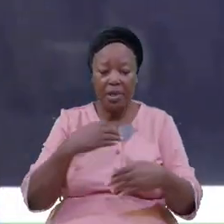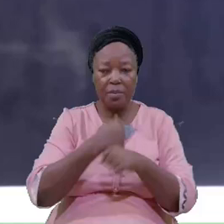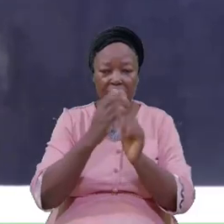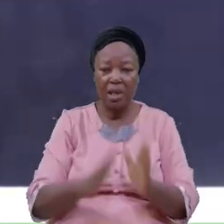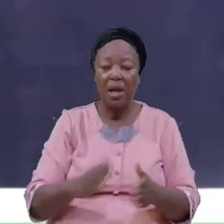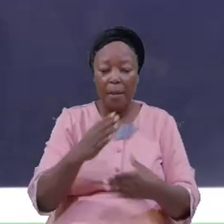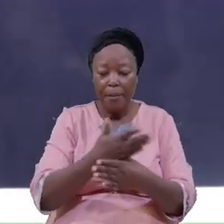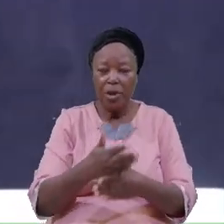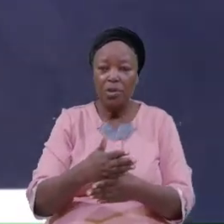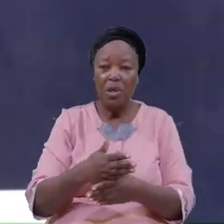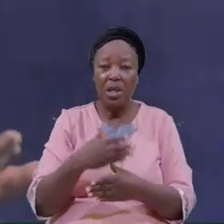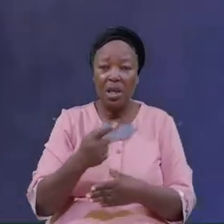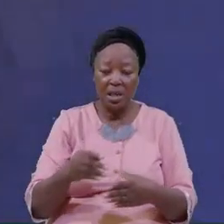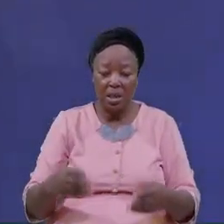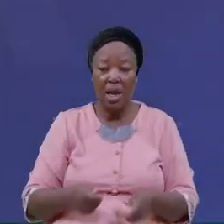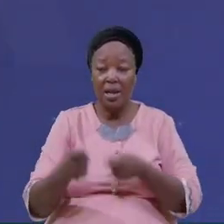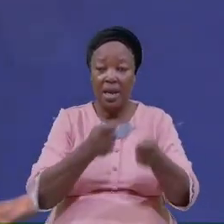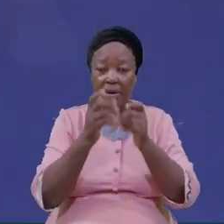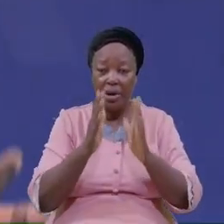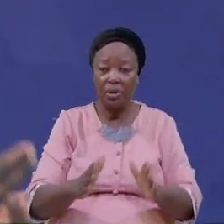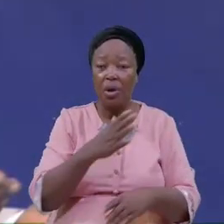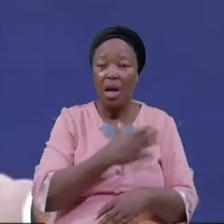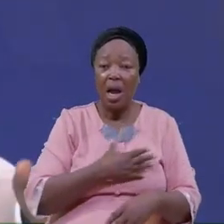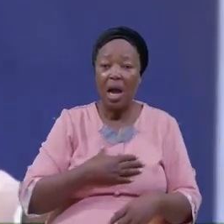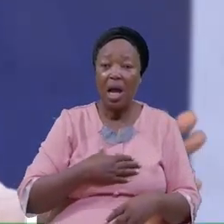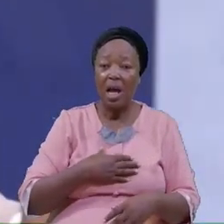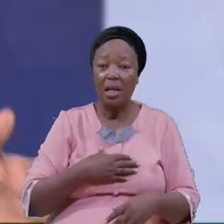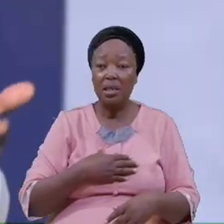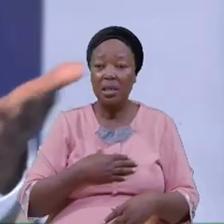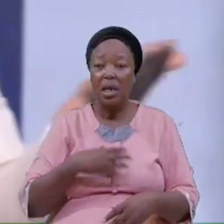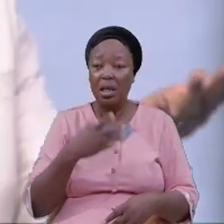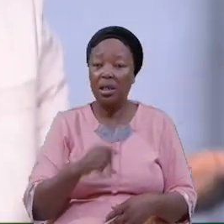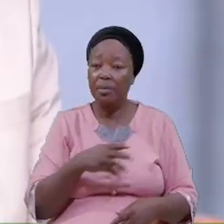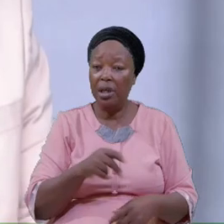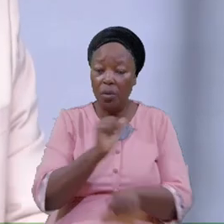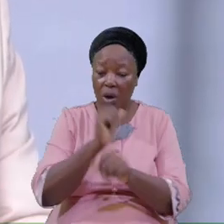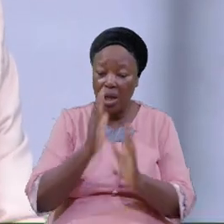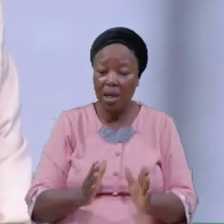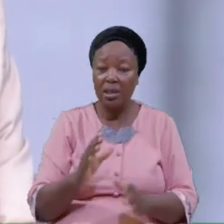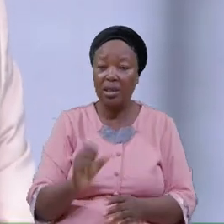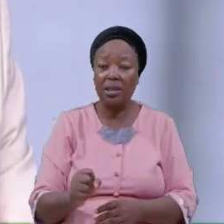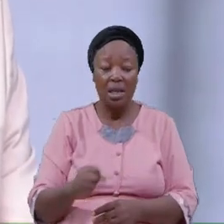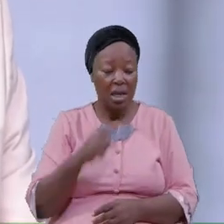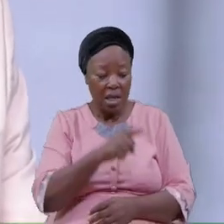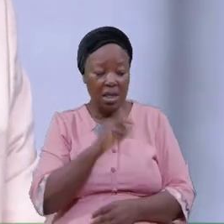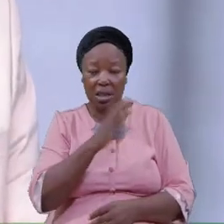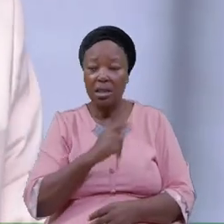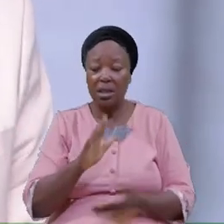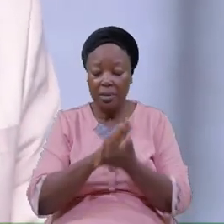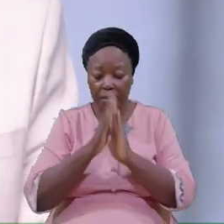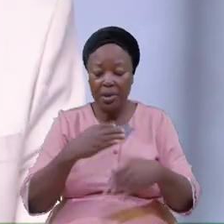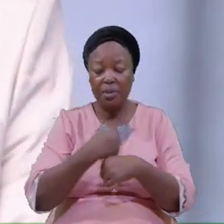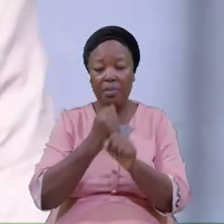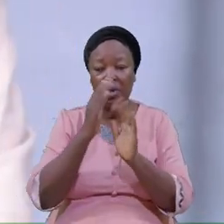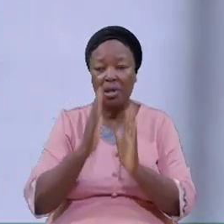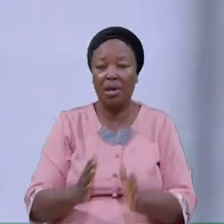Director and the, before, between the foreman and the workers, is a peacemaker. Entre le directeur et